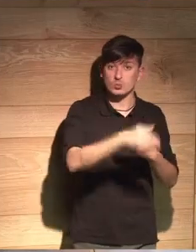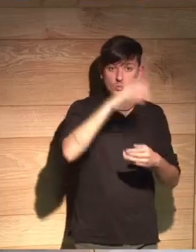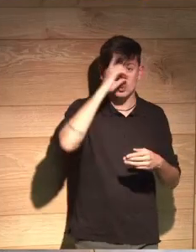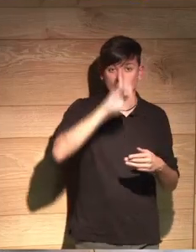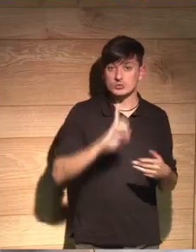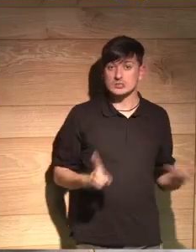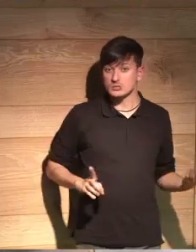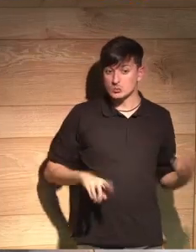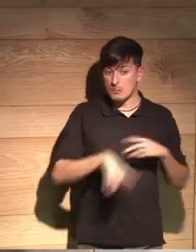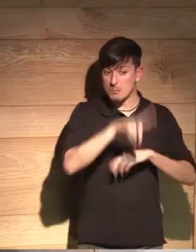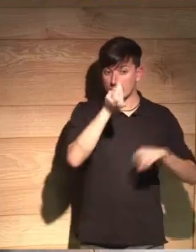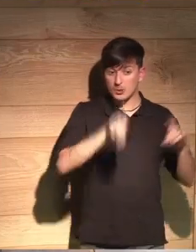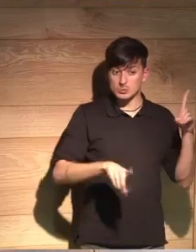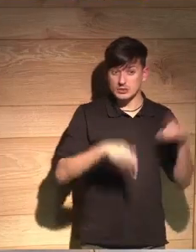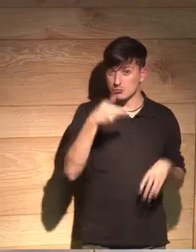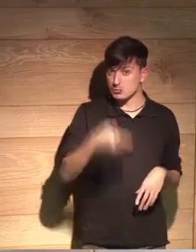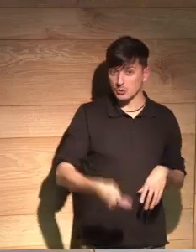We don't know.